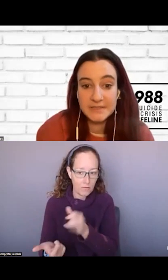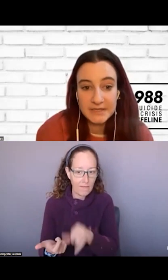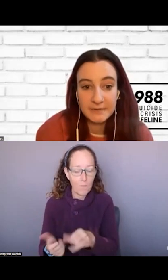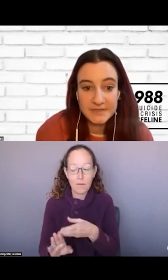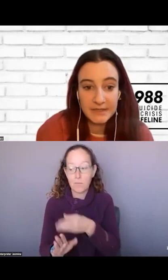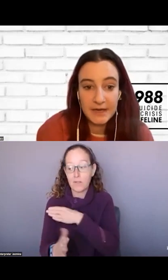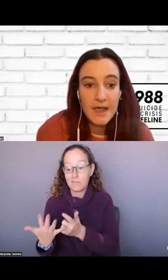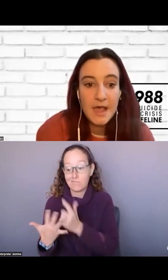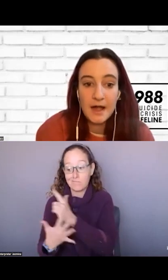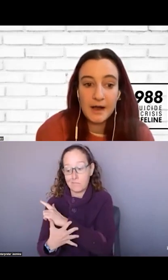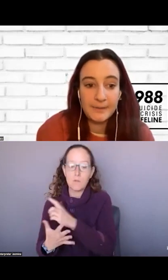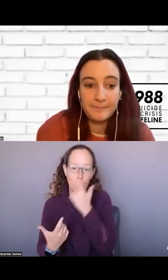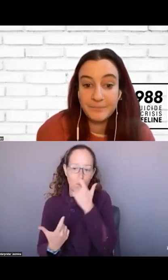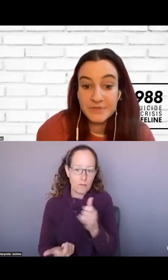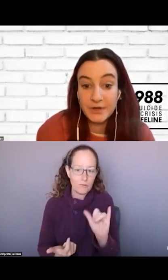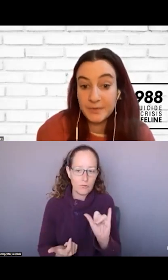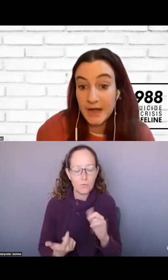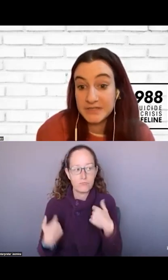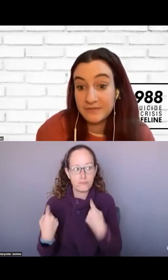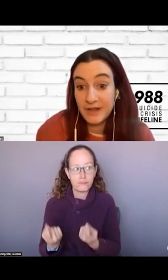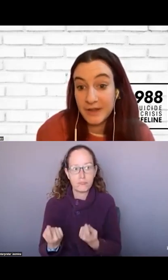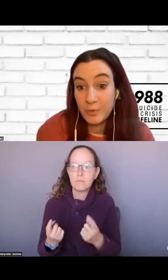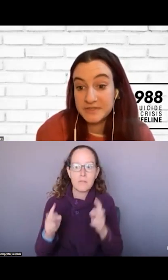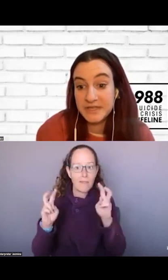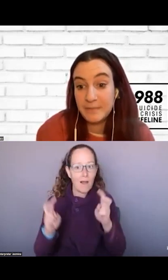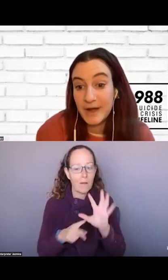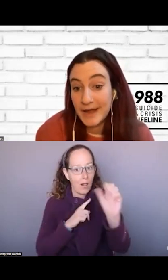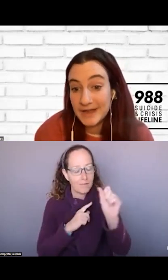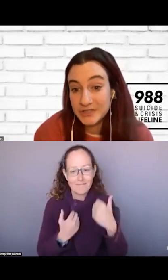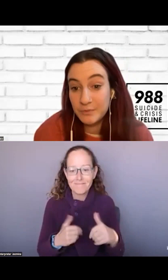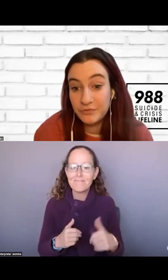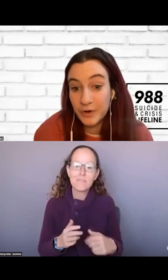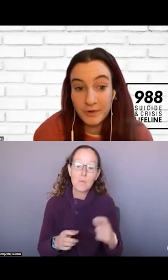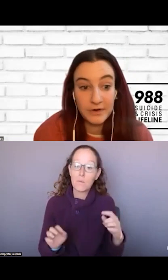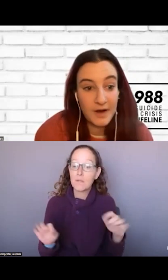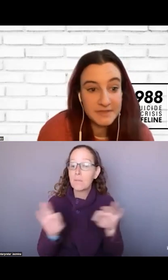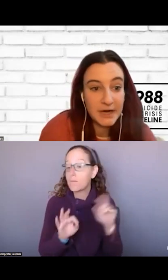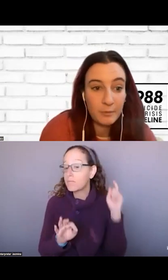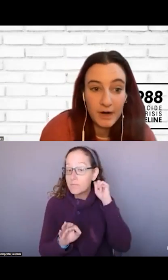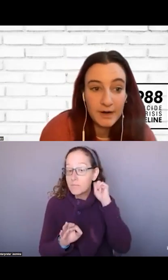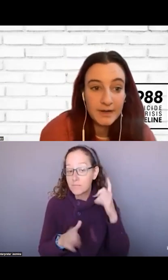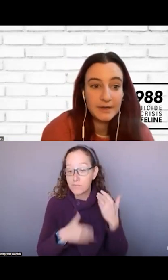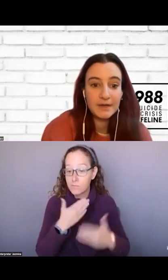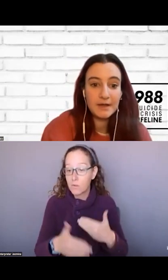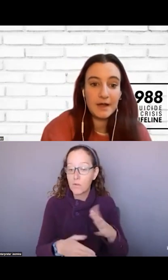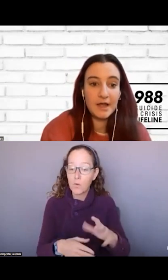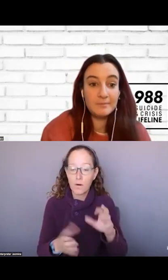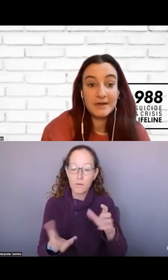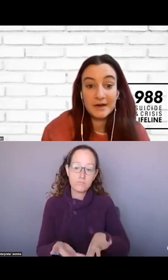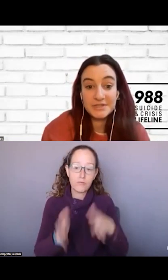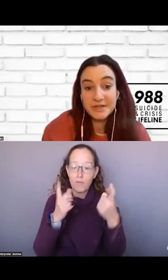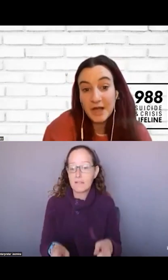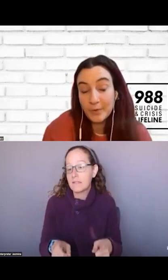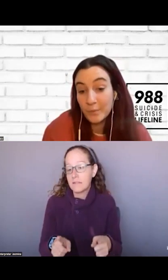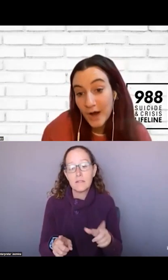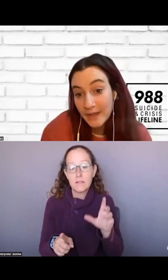been discussing recently. So yeah, definitely important to keep in mind as you move forward with your crisis care work. Here are